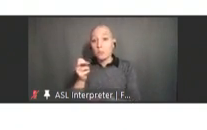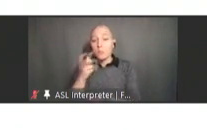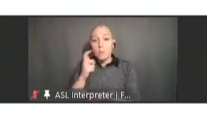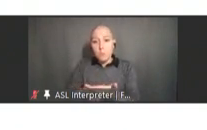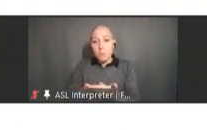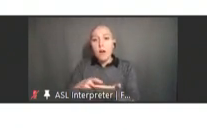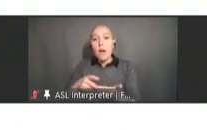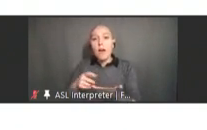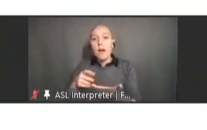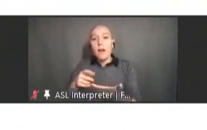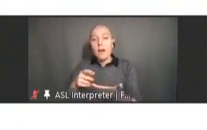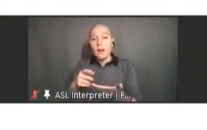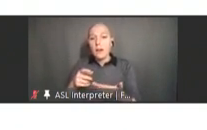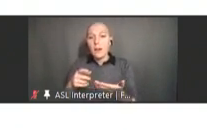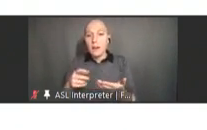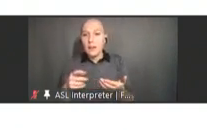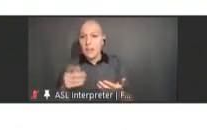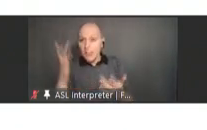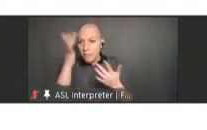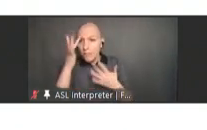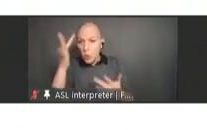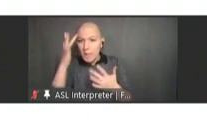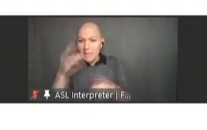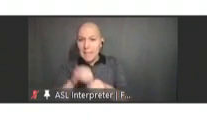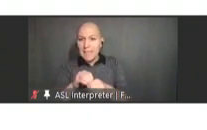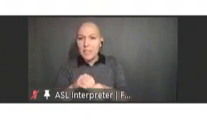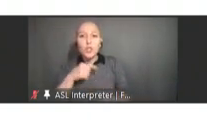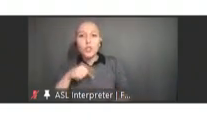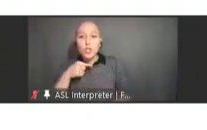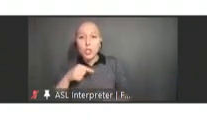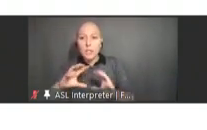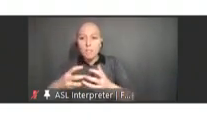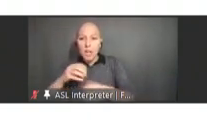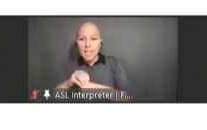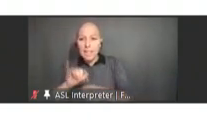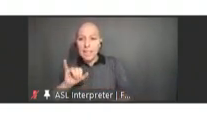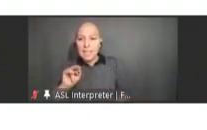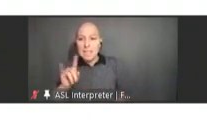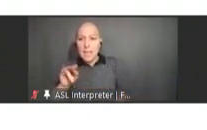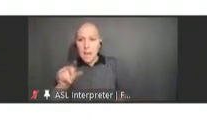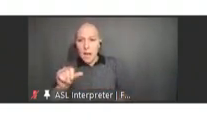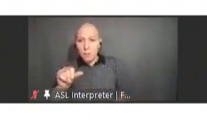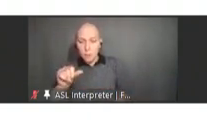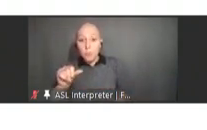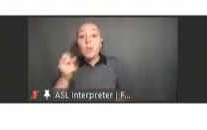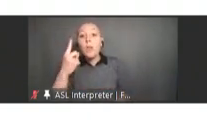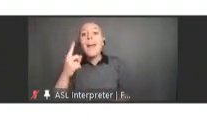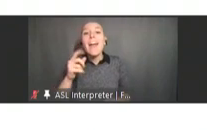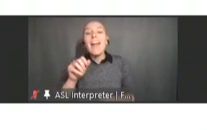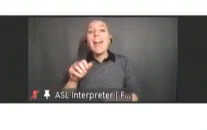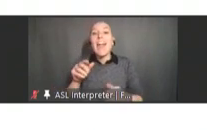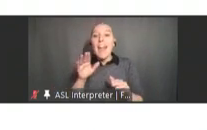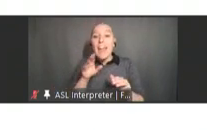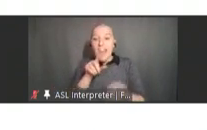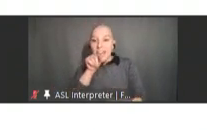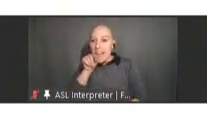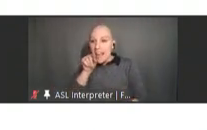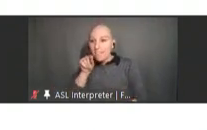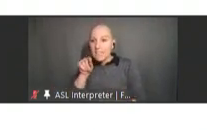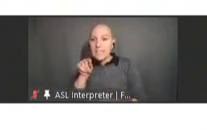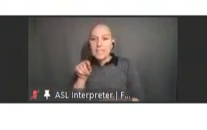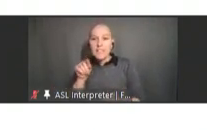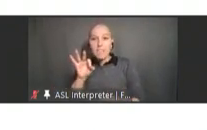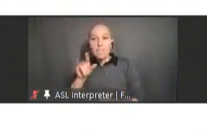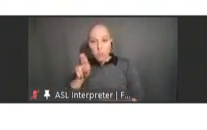in Indiana. This follows detection of high path avian influenza H5N1 viruses in